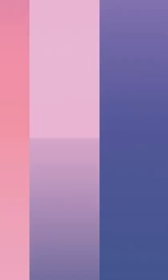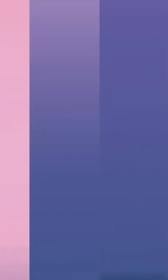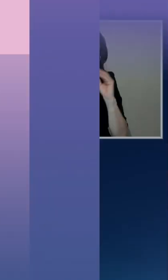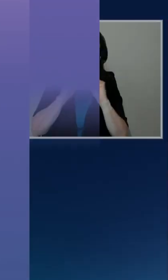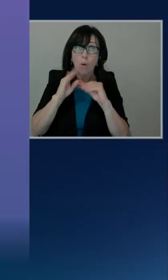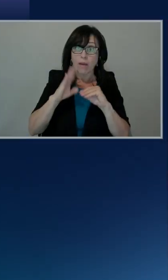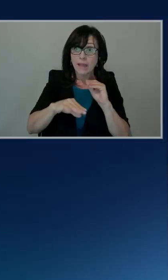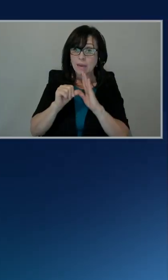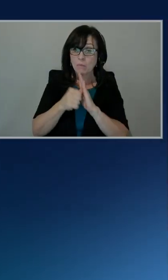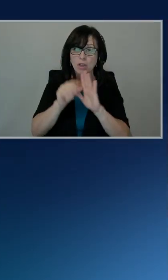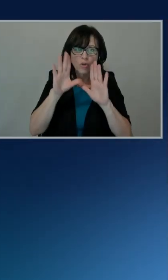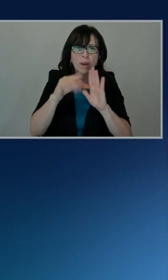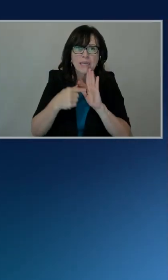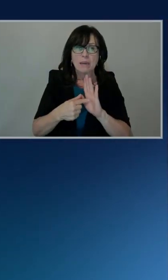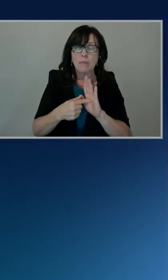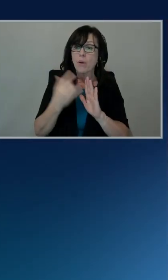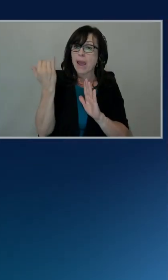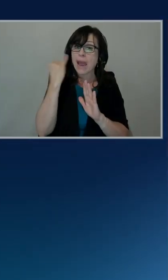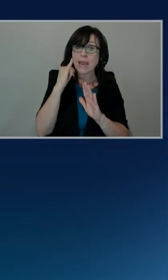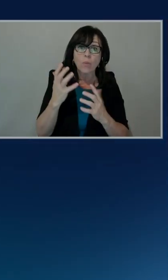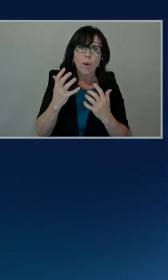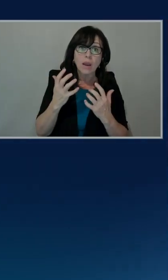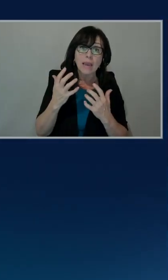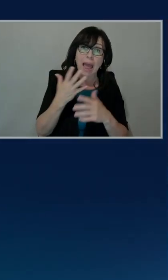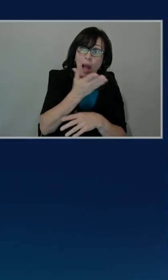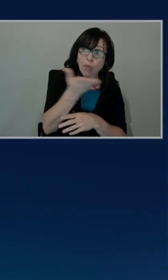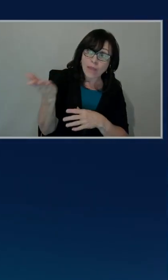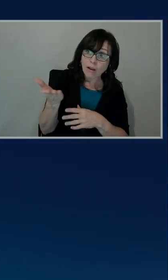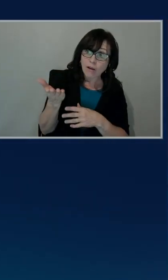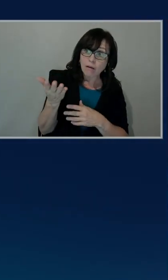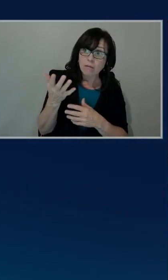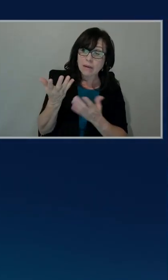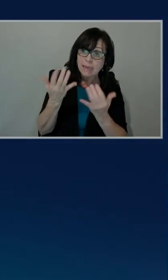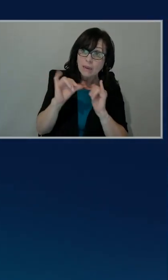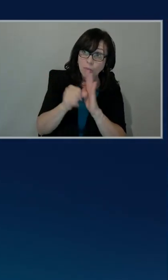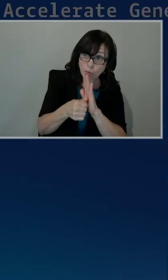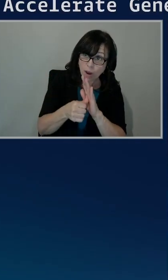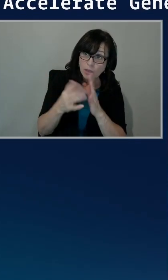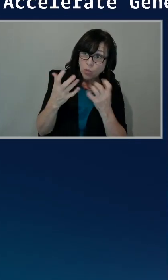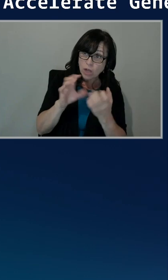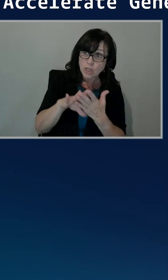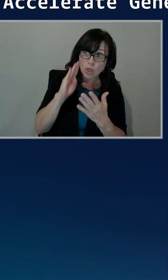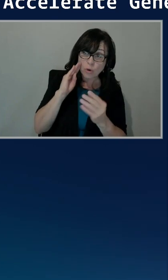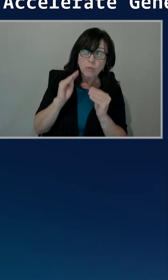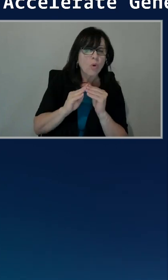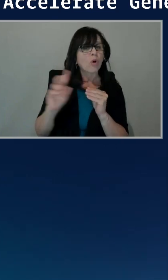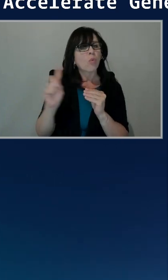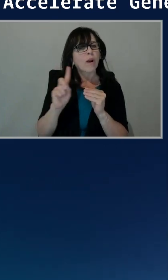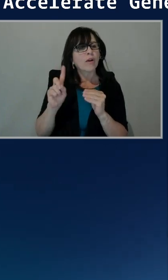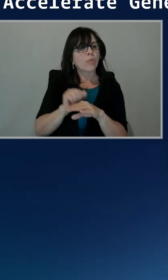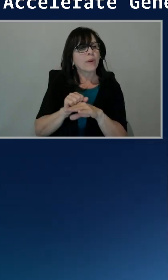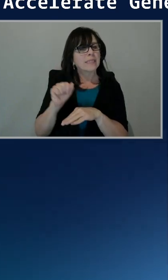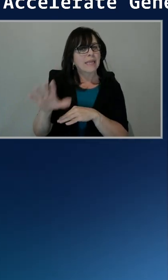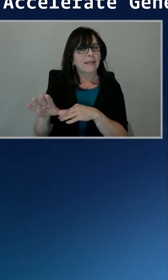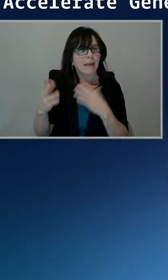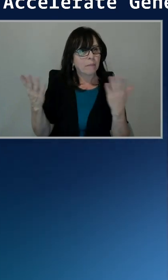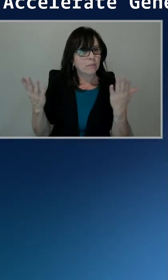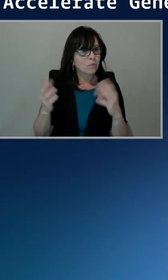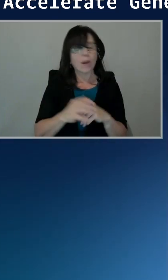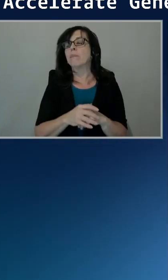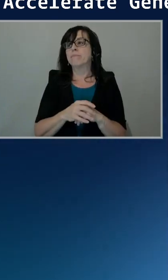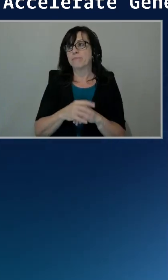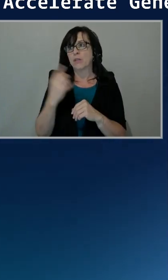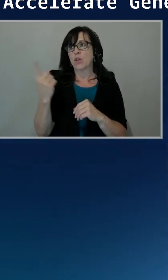For anybody in the audience who's impressed and wants to learn more, where will you send them? Well, great. I mean, you can always just check out